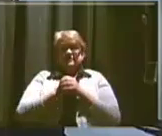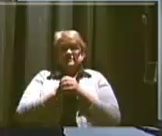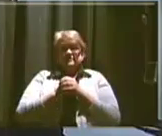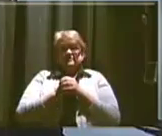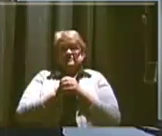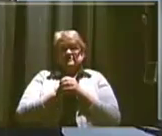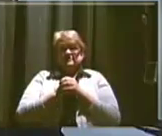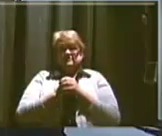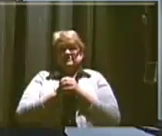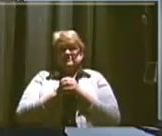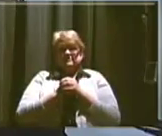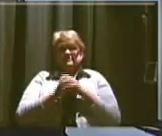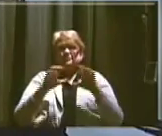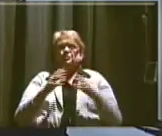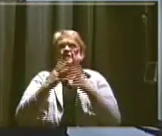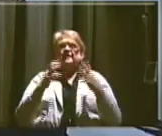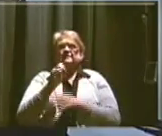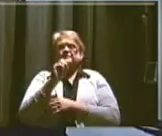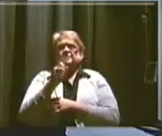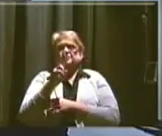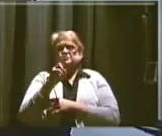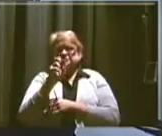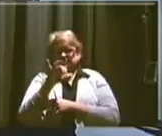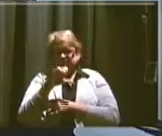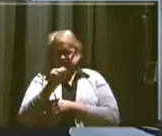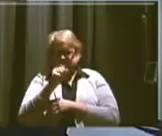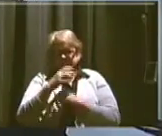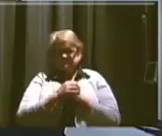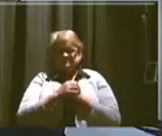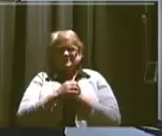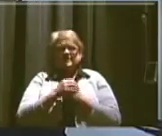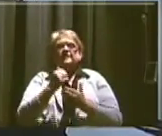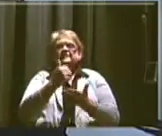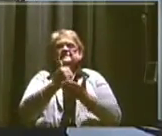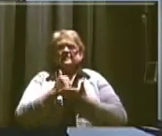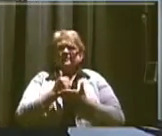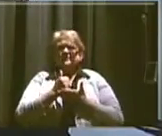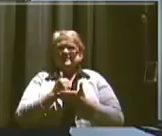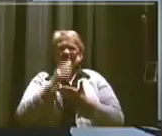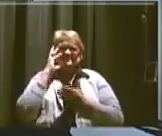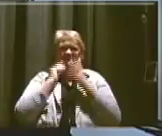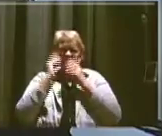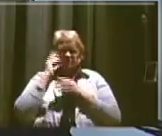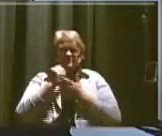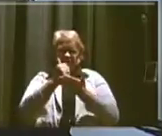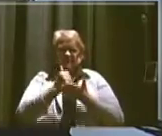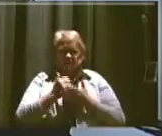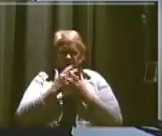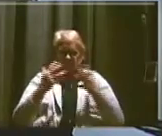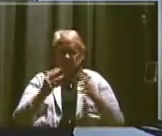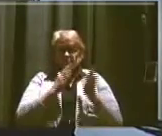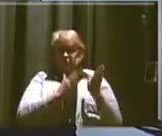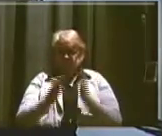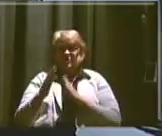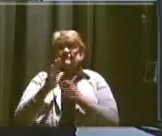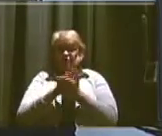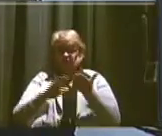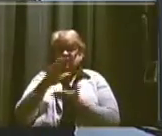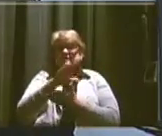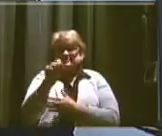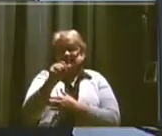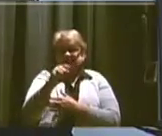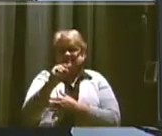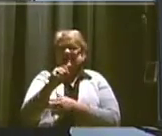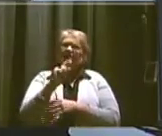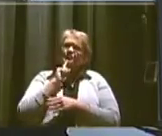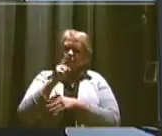surveys. And I think it's helped me in my future because not only will it prepare me for college, but it'll prepare me for the